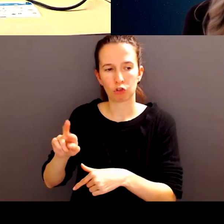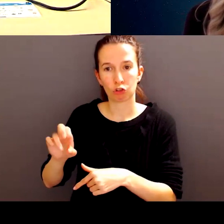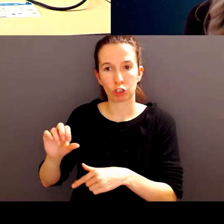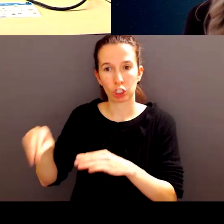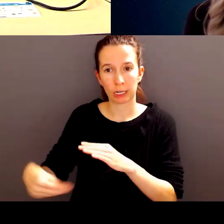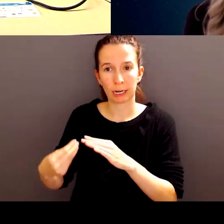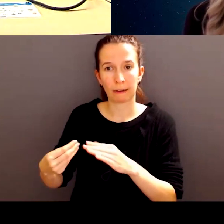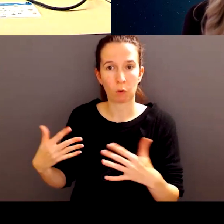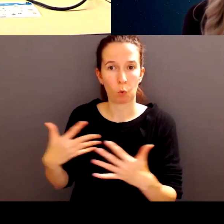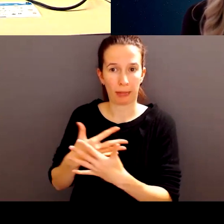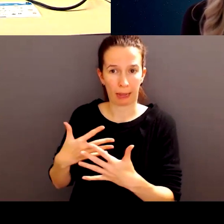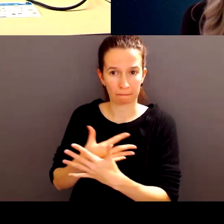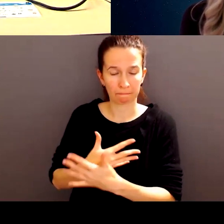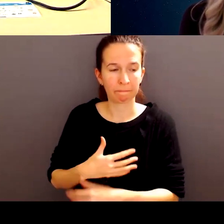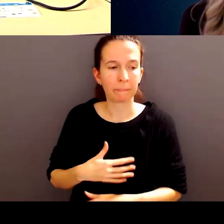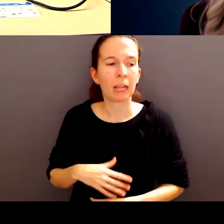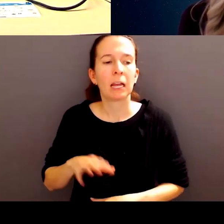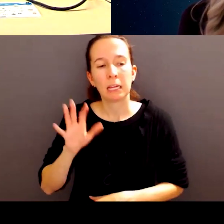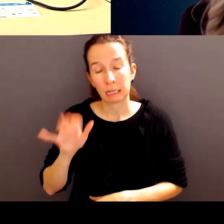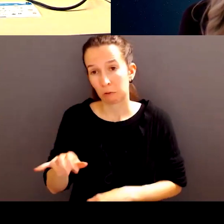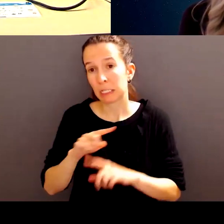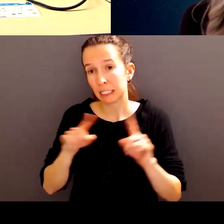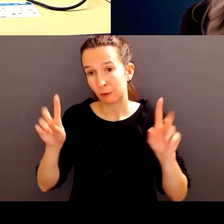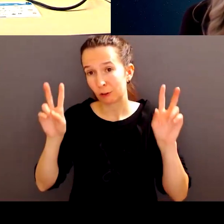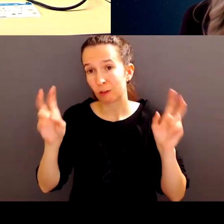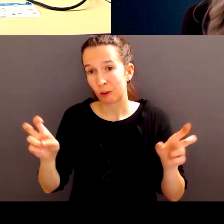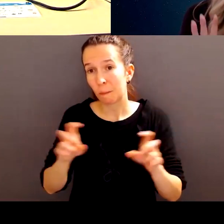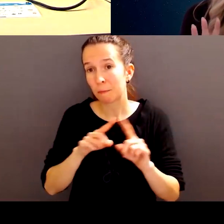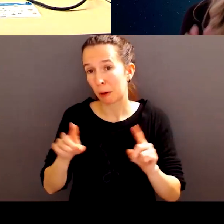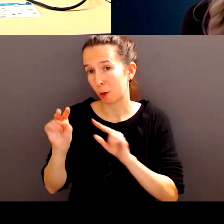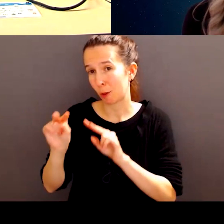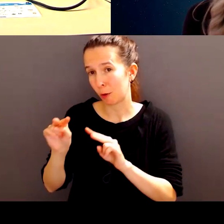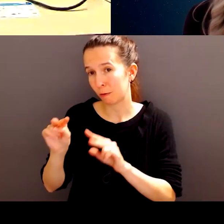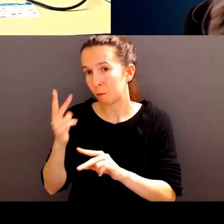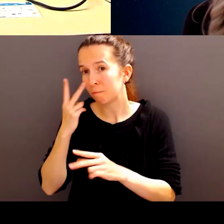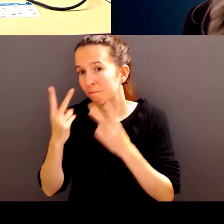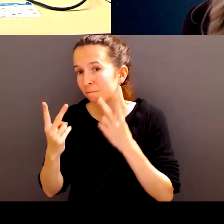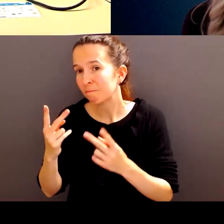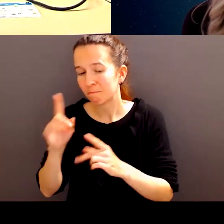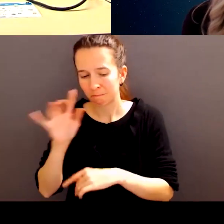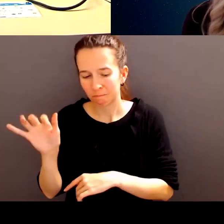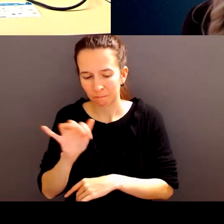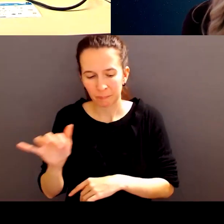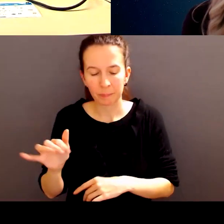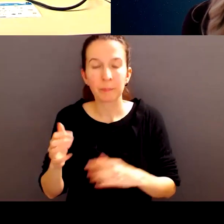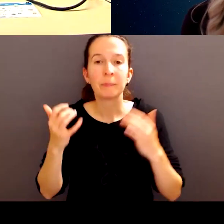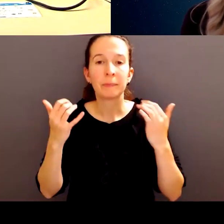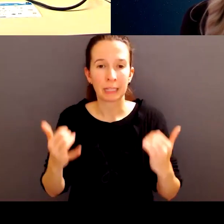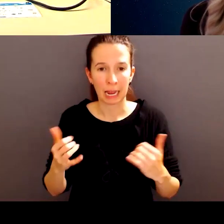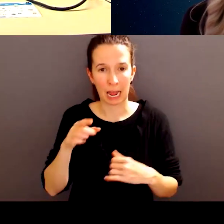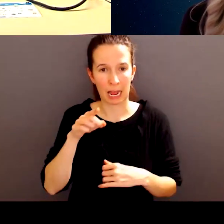a shift in topics, but looking forward to it. Again, Beth, Sally, Haneen, appreciate your time. And Haneen,